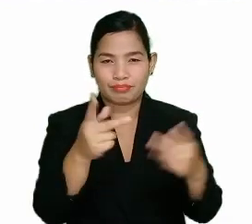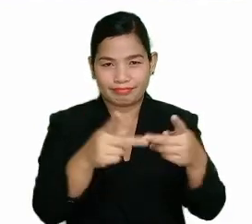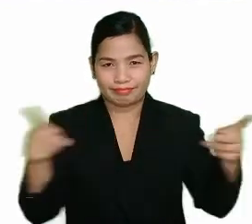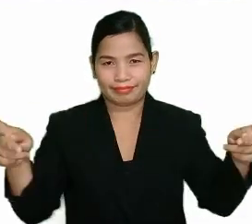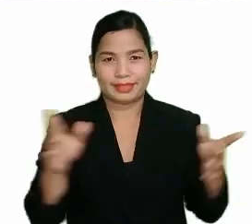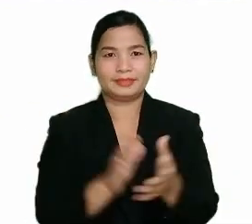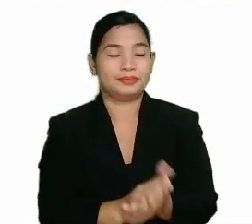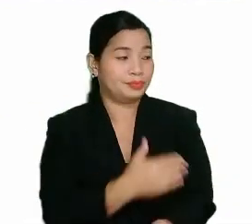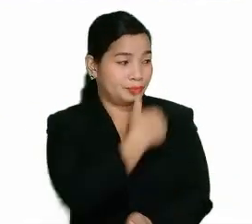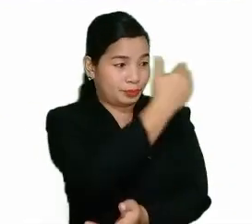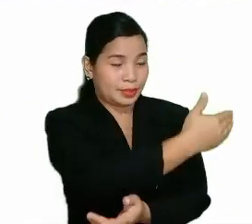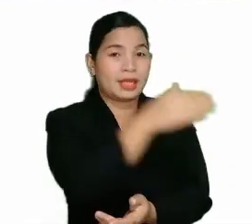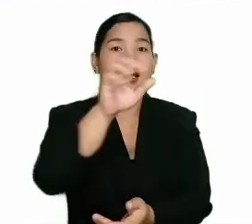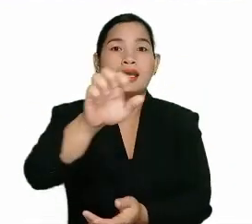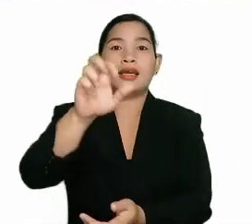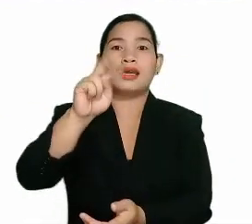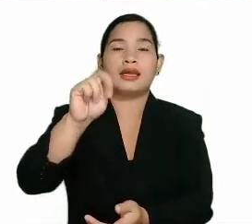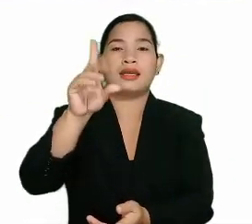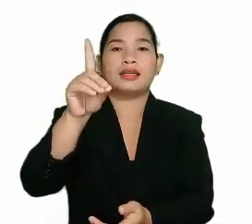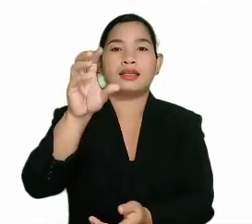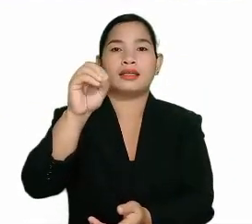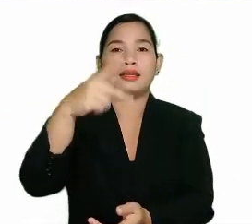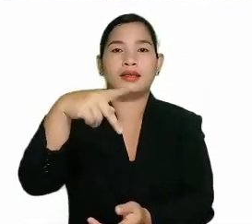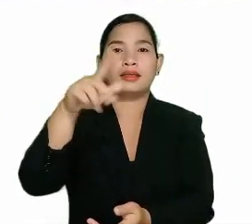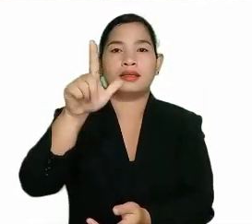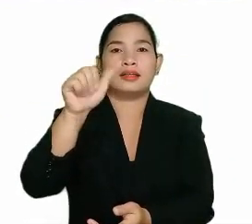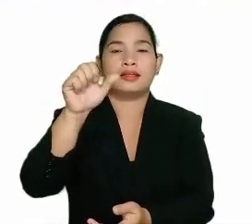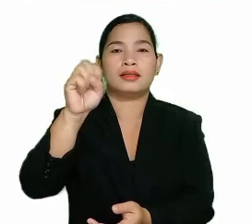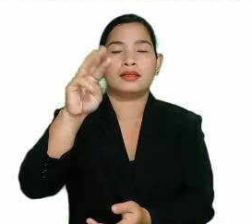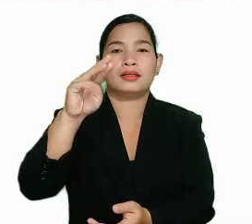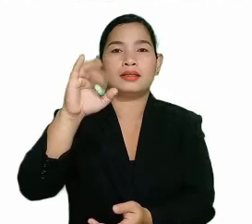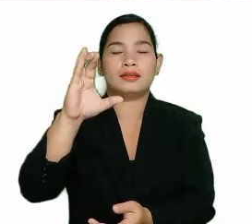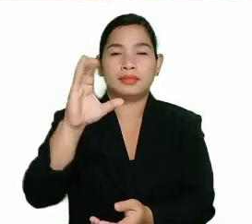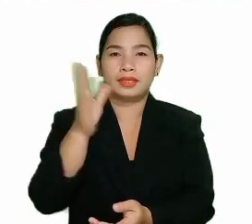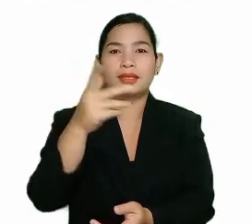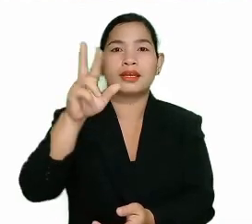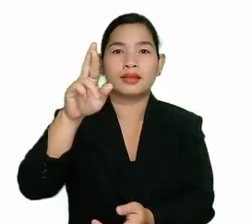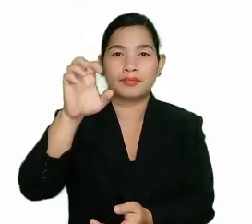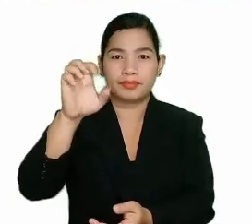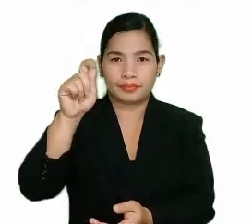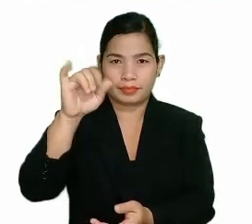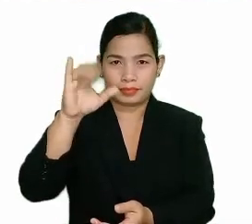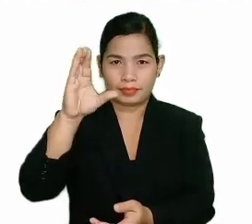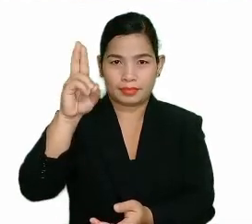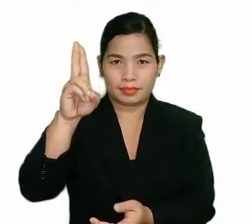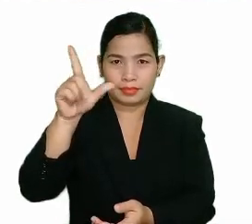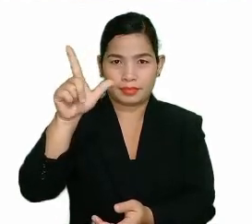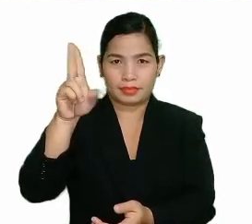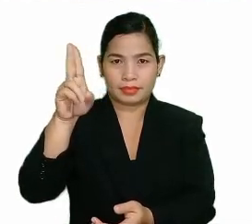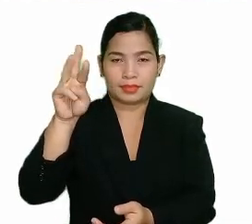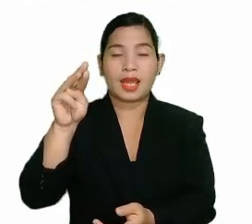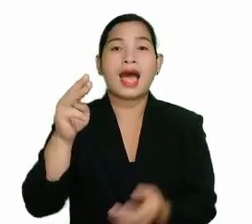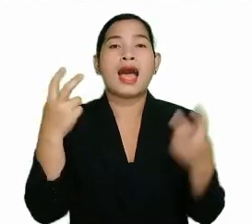The endoplasmic reticulum, channel of the cell. It can be rough endoplasmic reticulum or